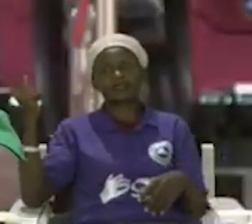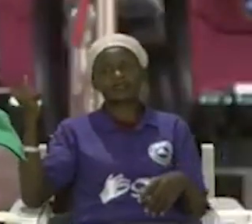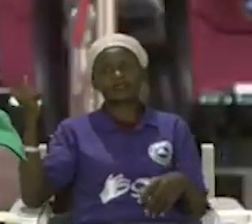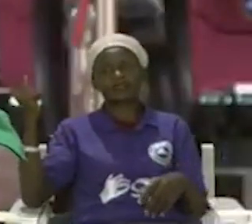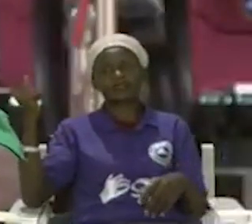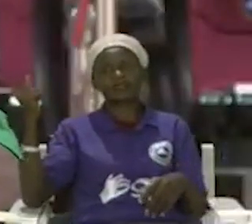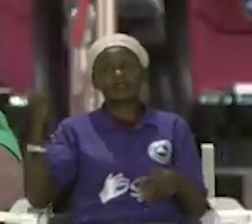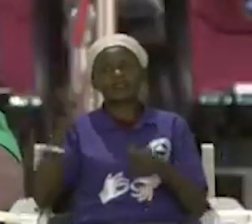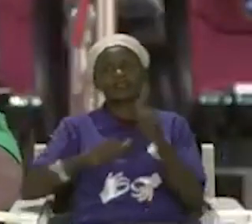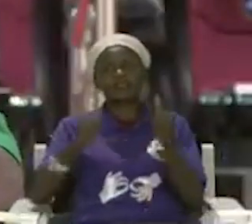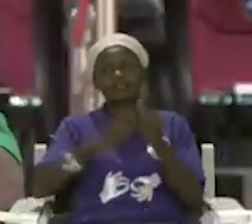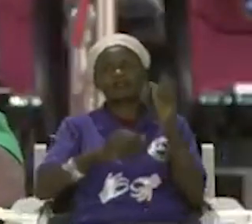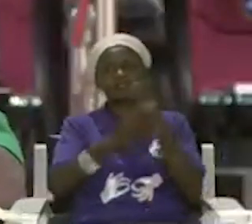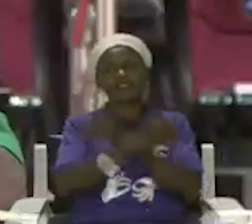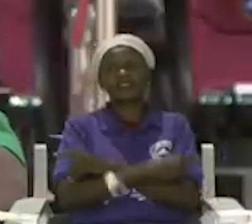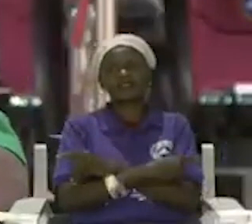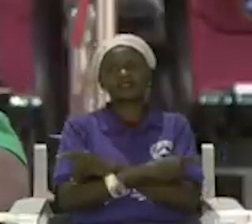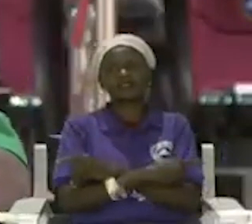day by day.